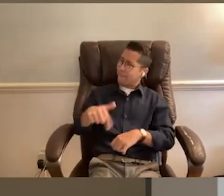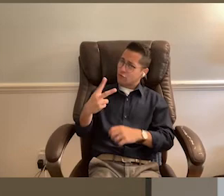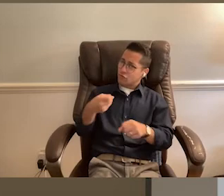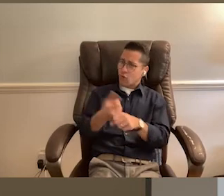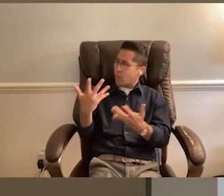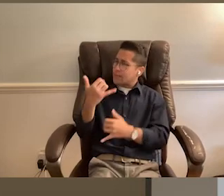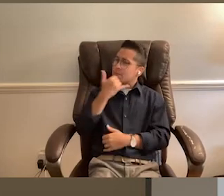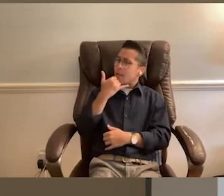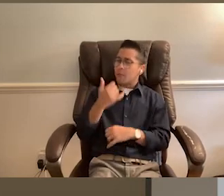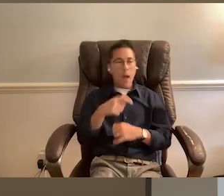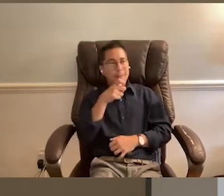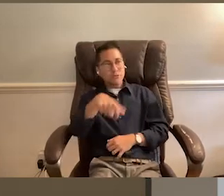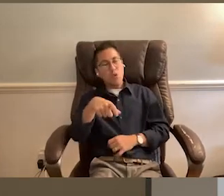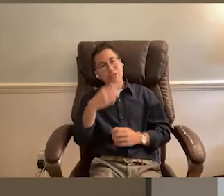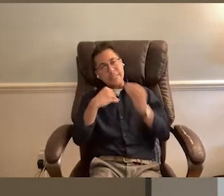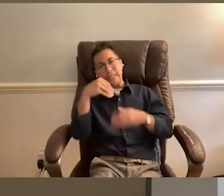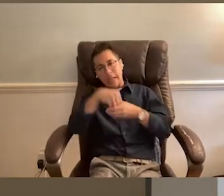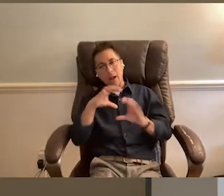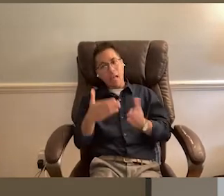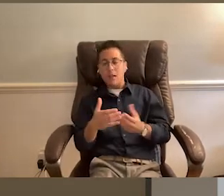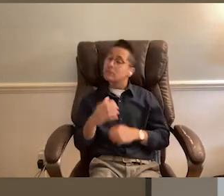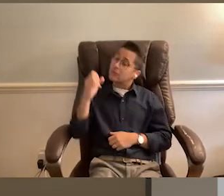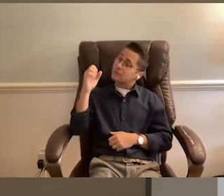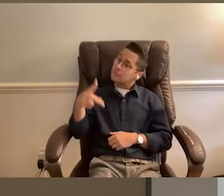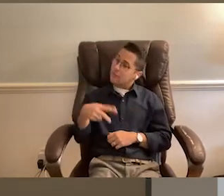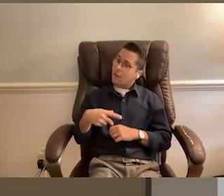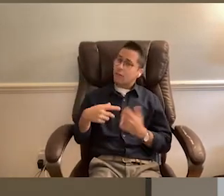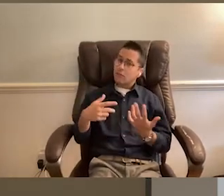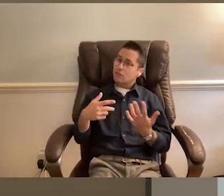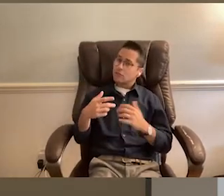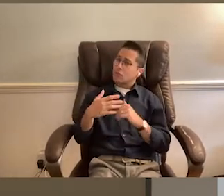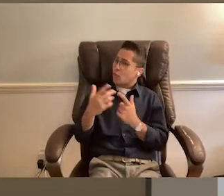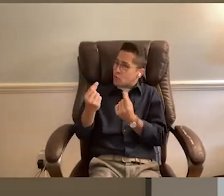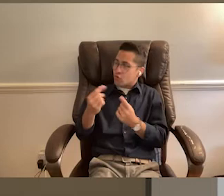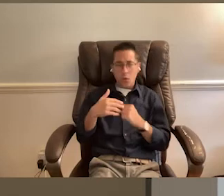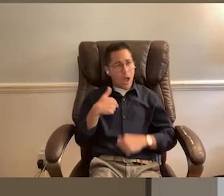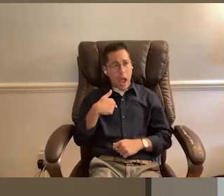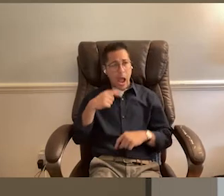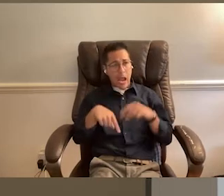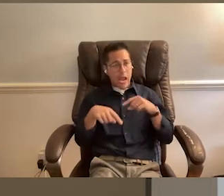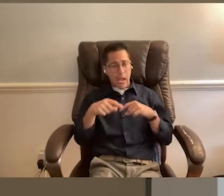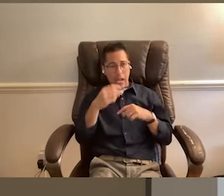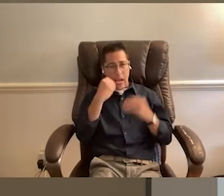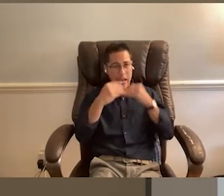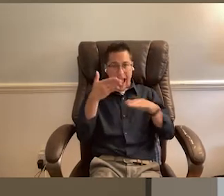in his little feedback form, he was just like, every day the student comes to class and he brings a full meal. I'm talking hamburger, french fries, milkshake, and he sits in the